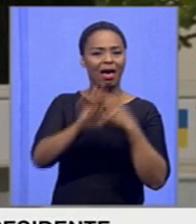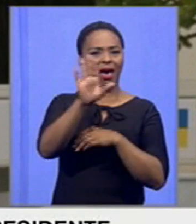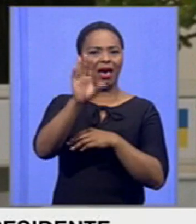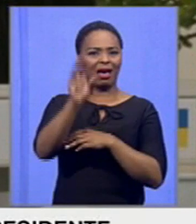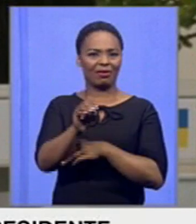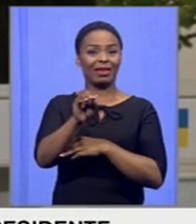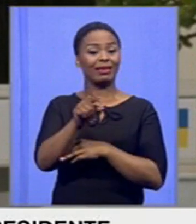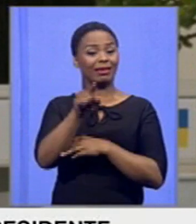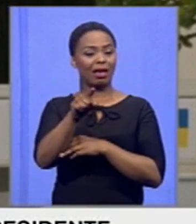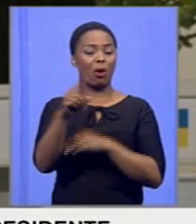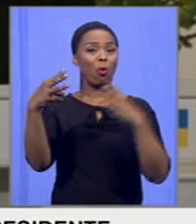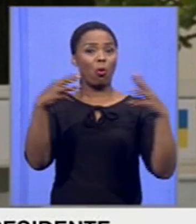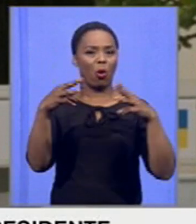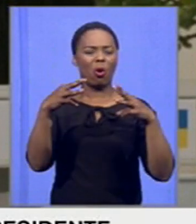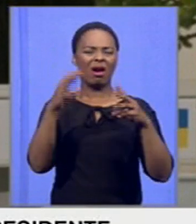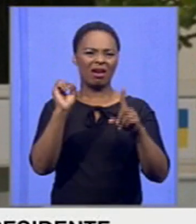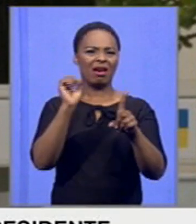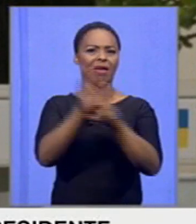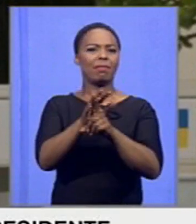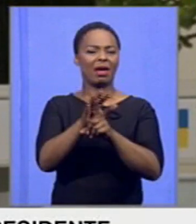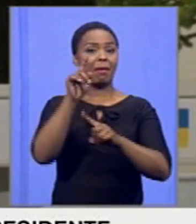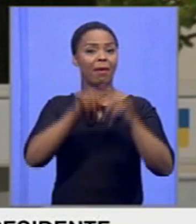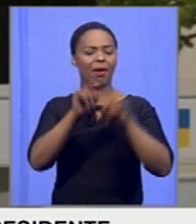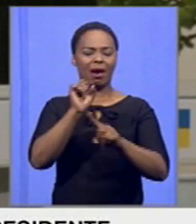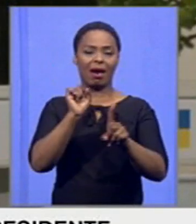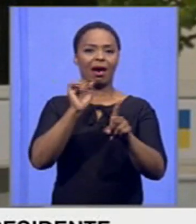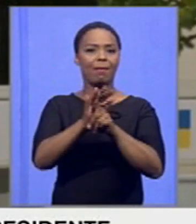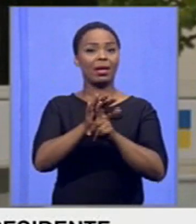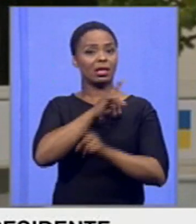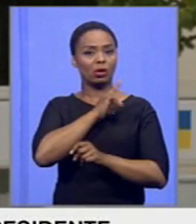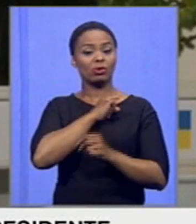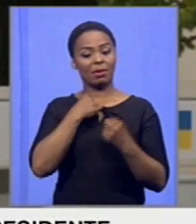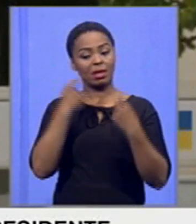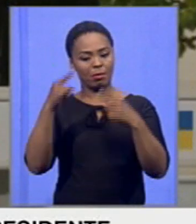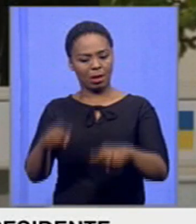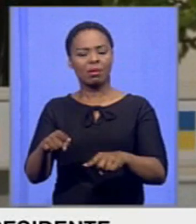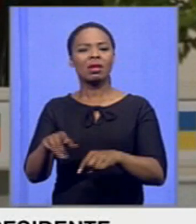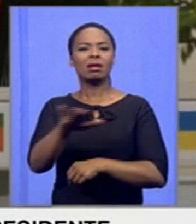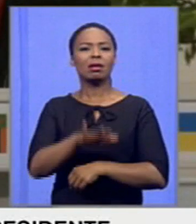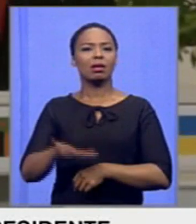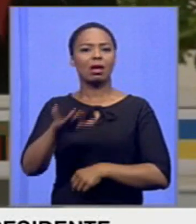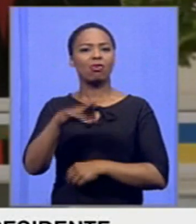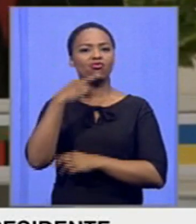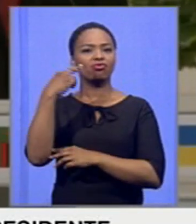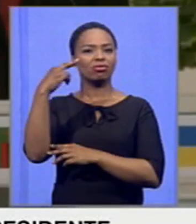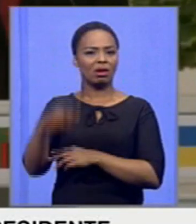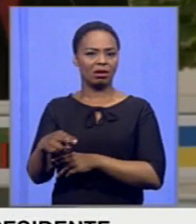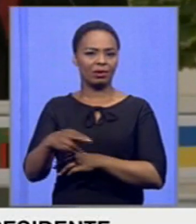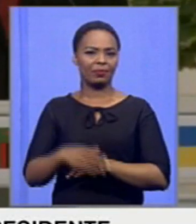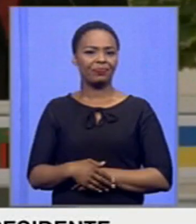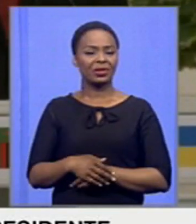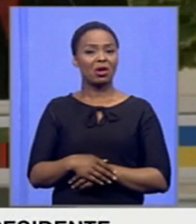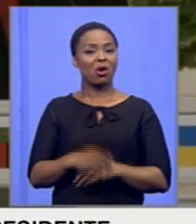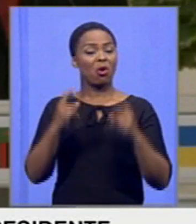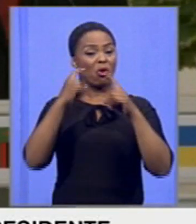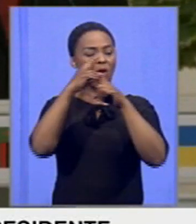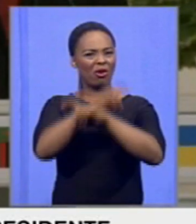affected. And that is what has also brought us here, as I said. We do want this conflict to be